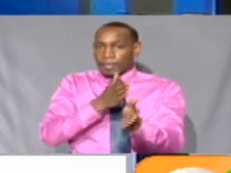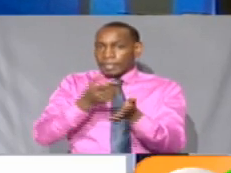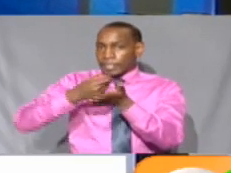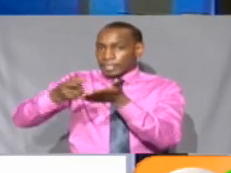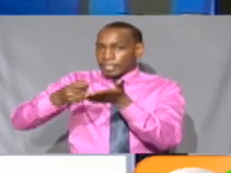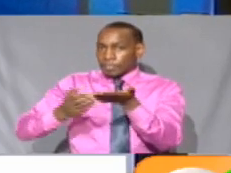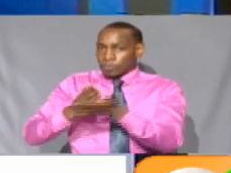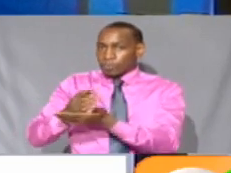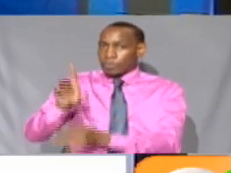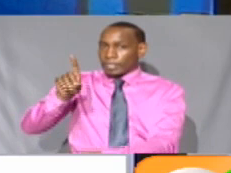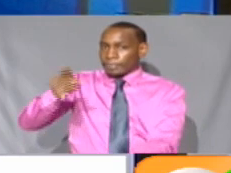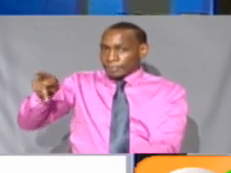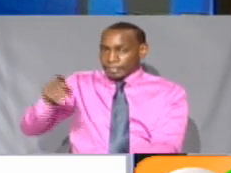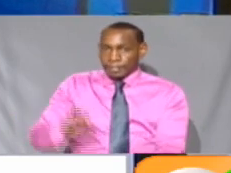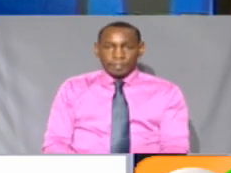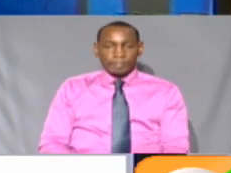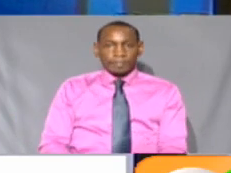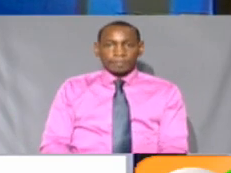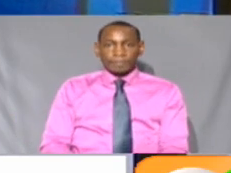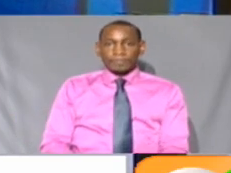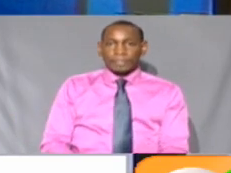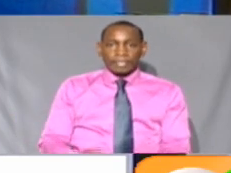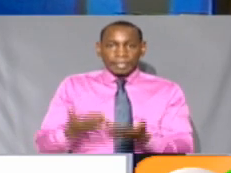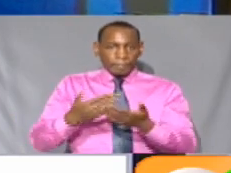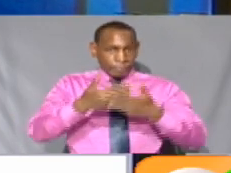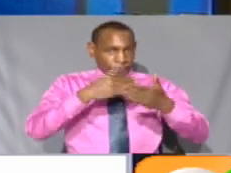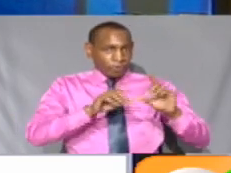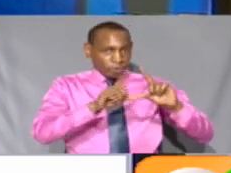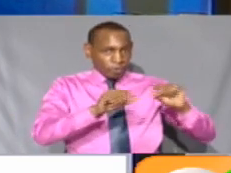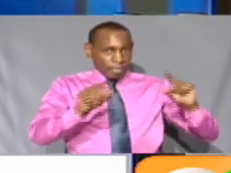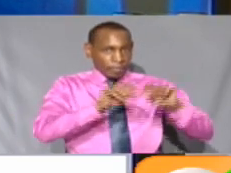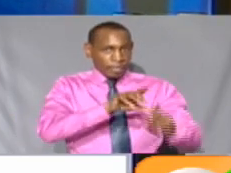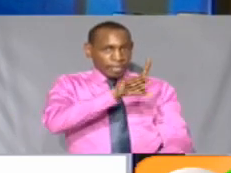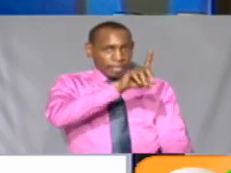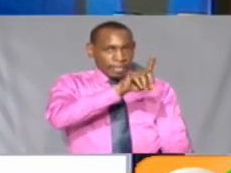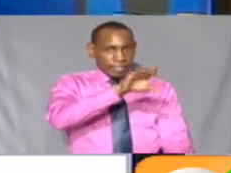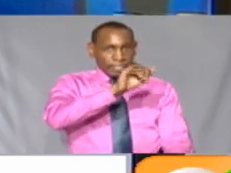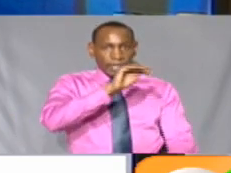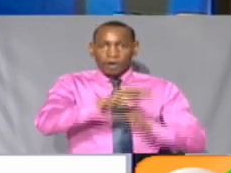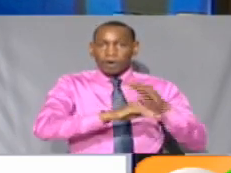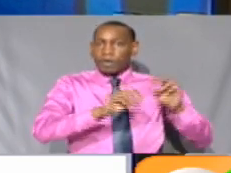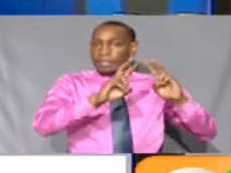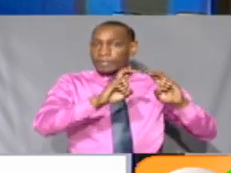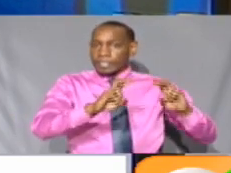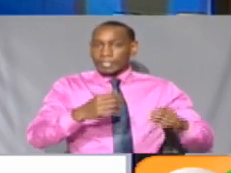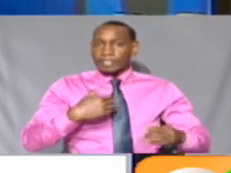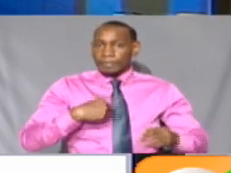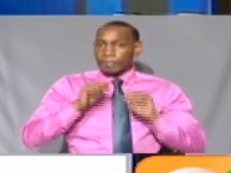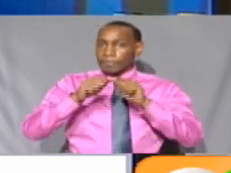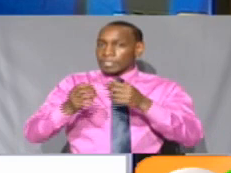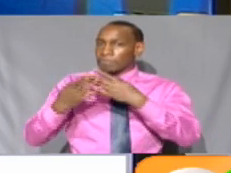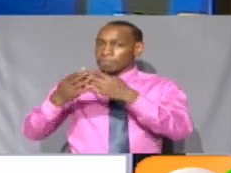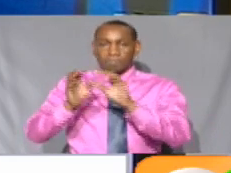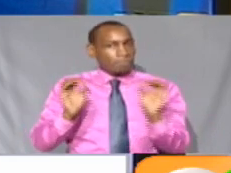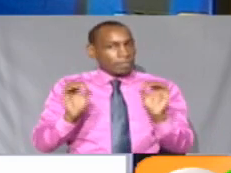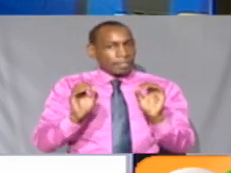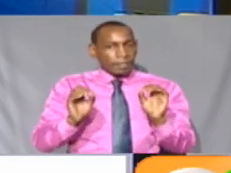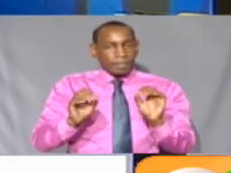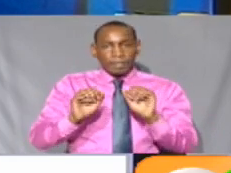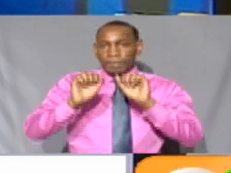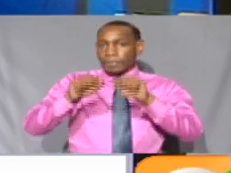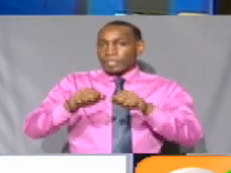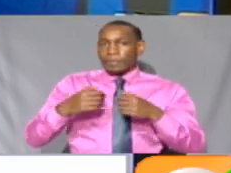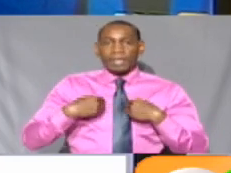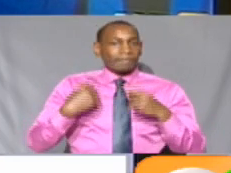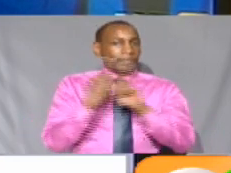the prosecutor. Now, the way we said the DCI, not all of the investigations that they have will lead to prosecution. This could be for